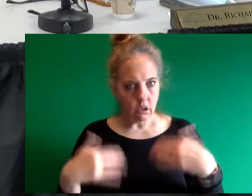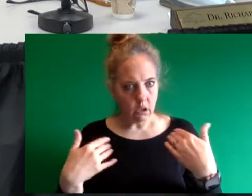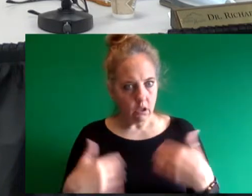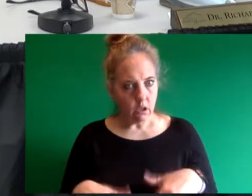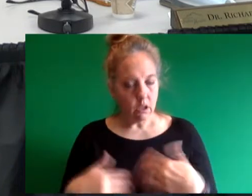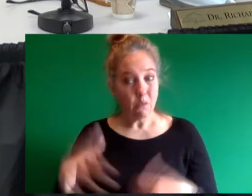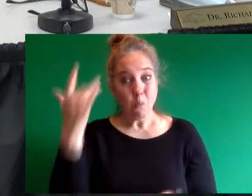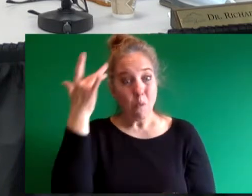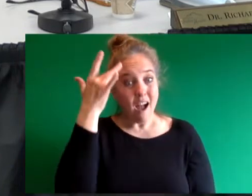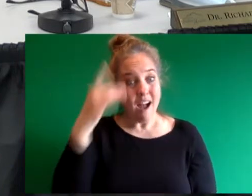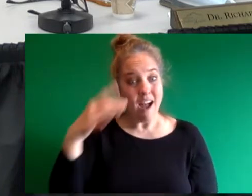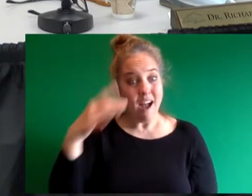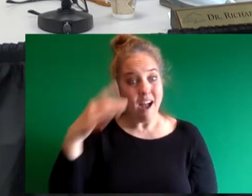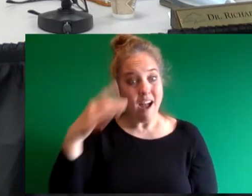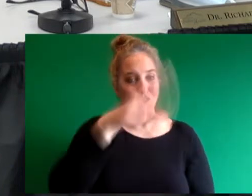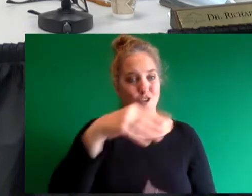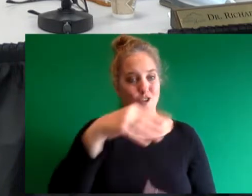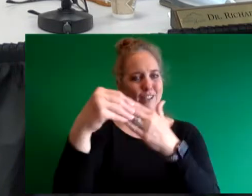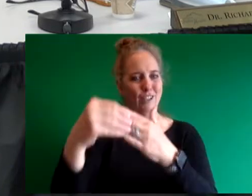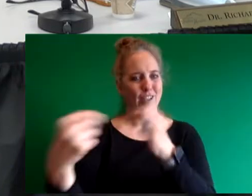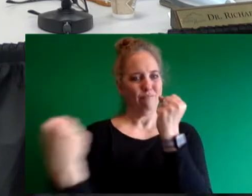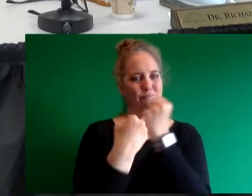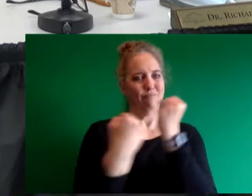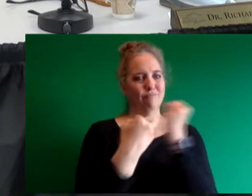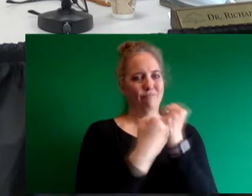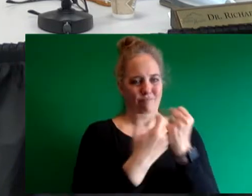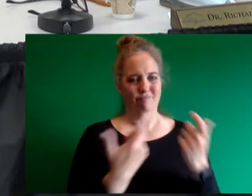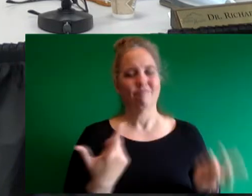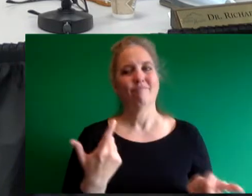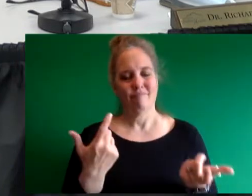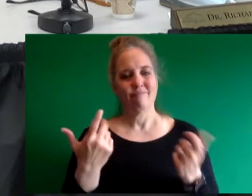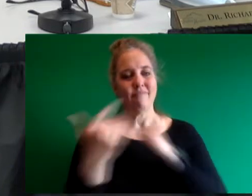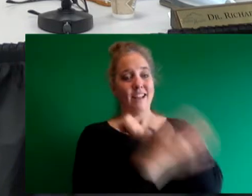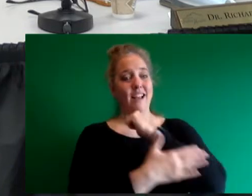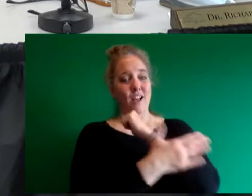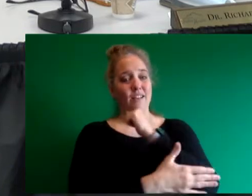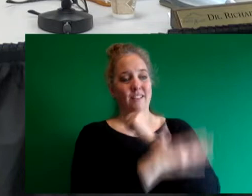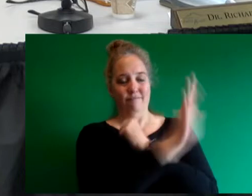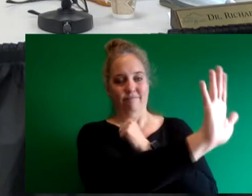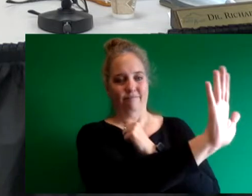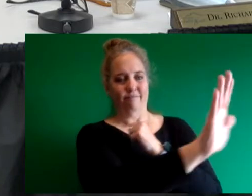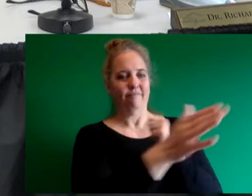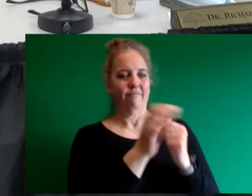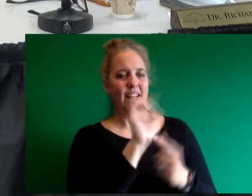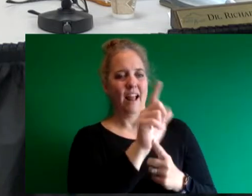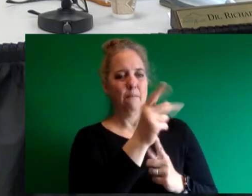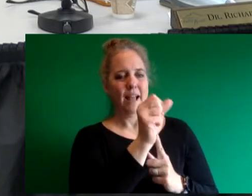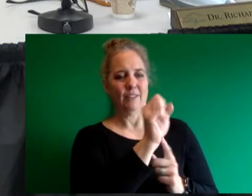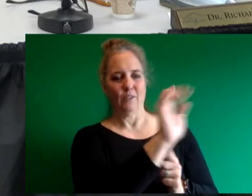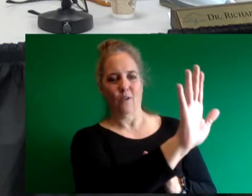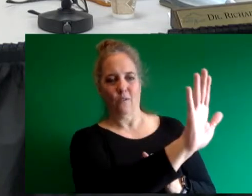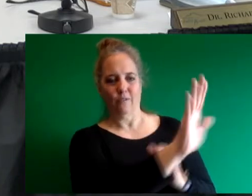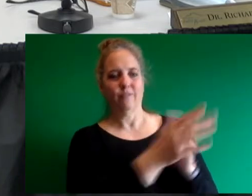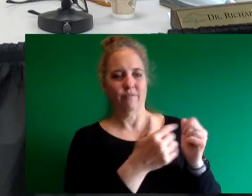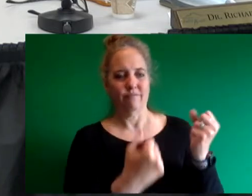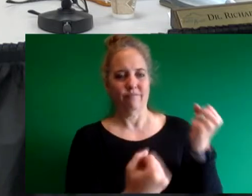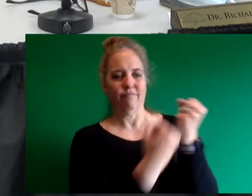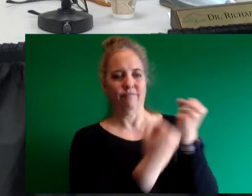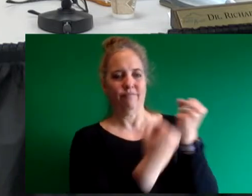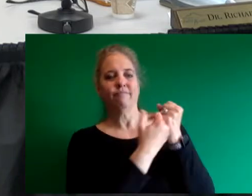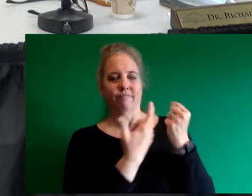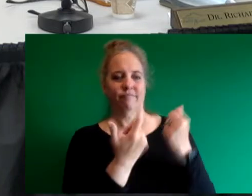county finance department, and it's Nikki Simmons, who is now the, I don't know what her title is, but the